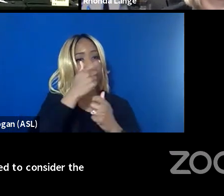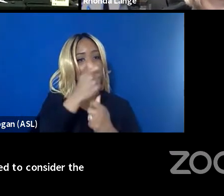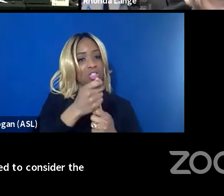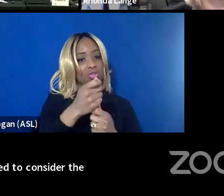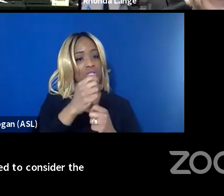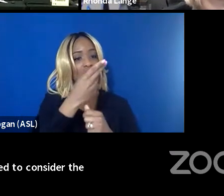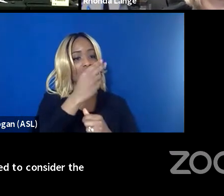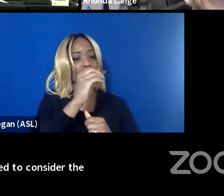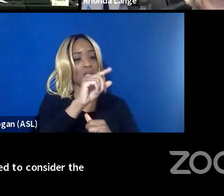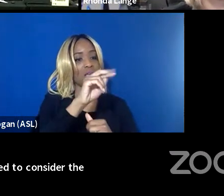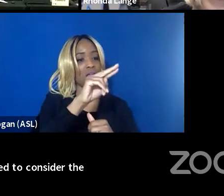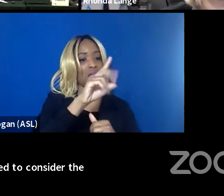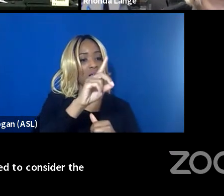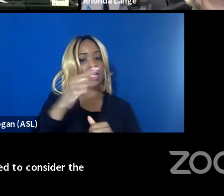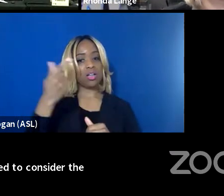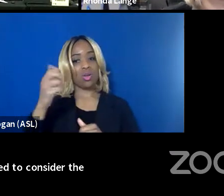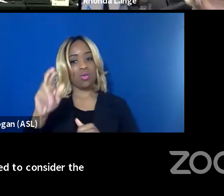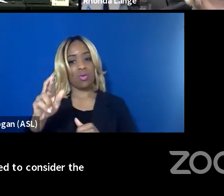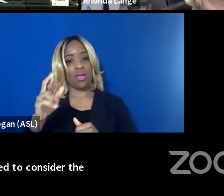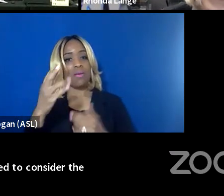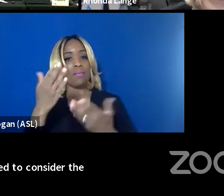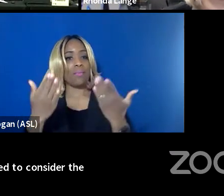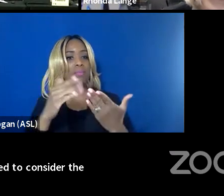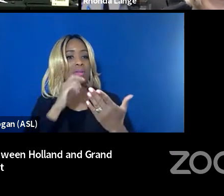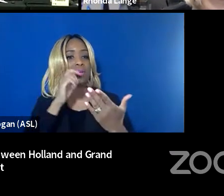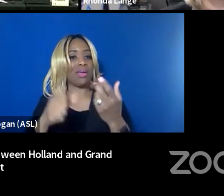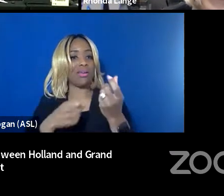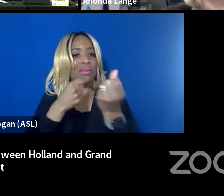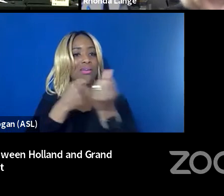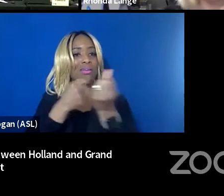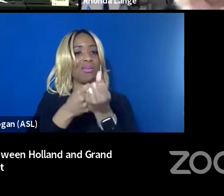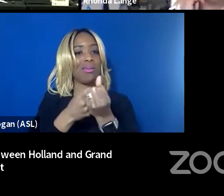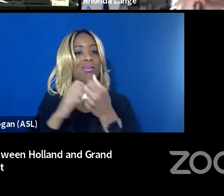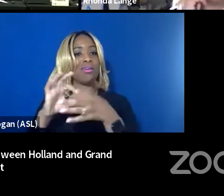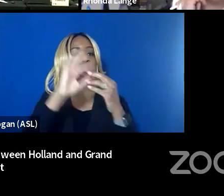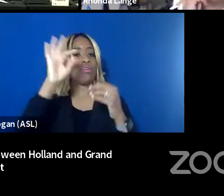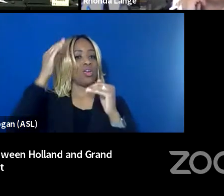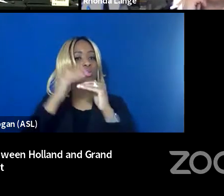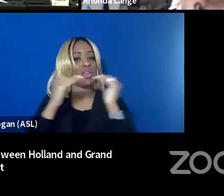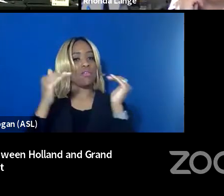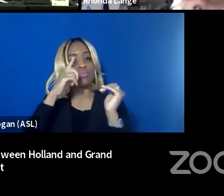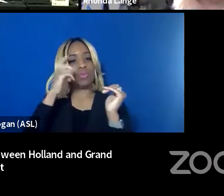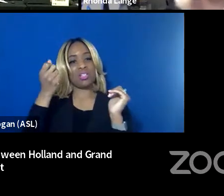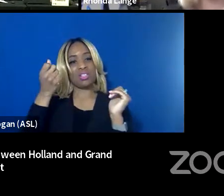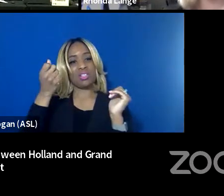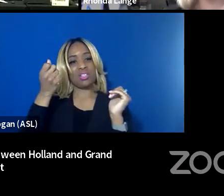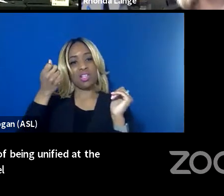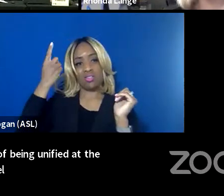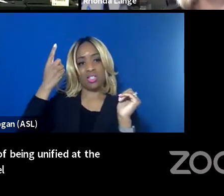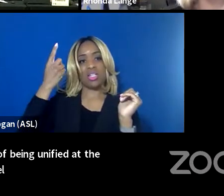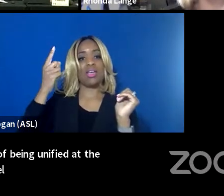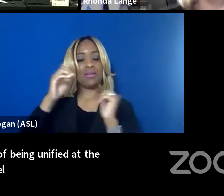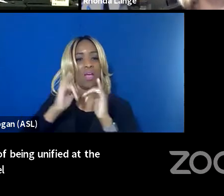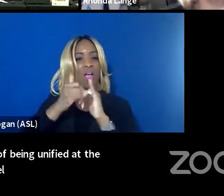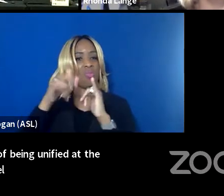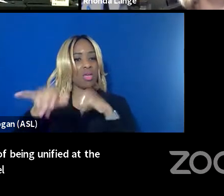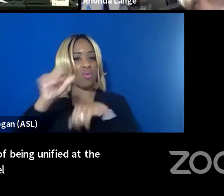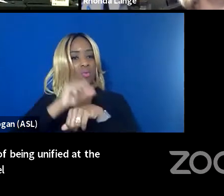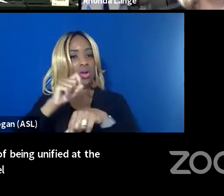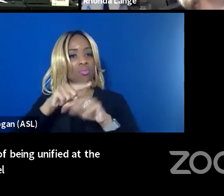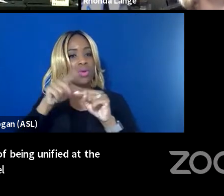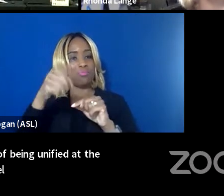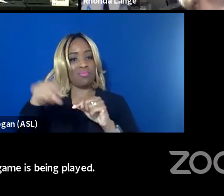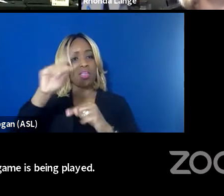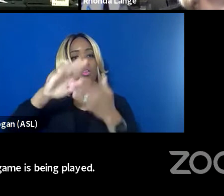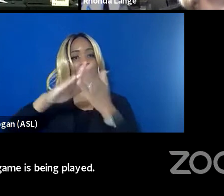between Holland and Grand Rapids might not come out to speak in favor of being unified at the federal level because they understand that game is being played, but they are a community